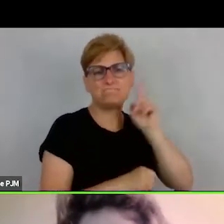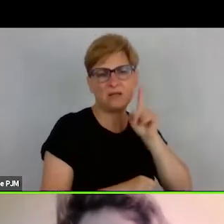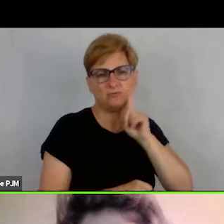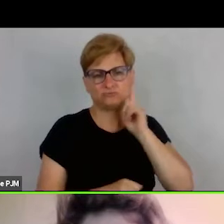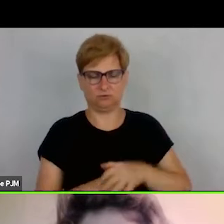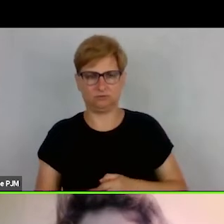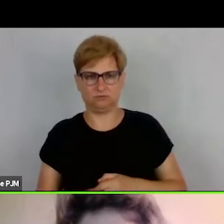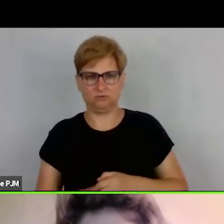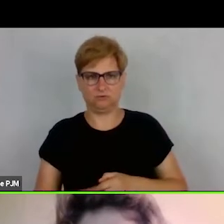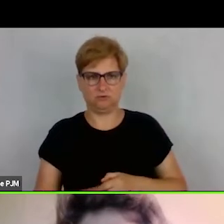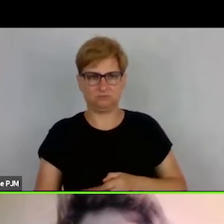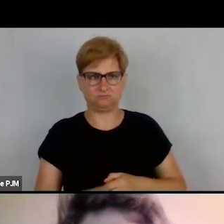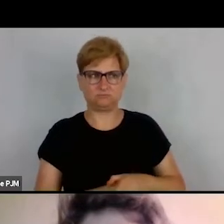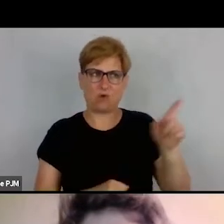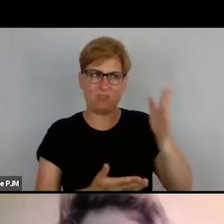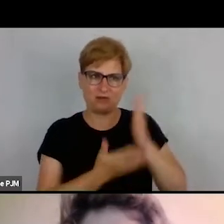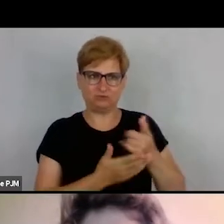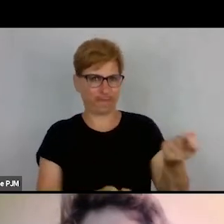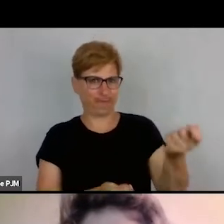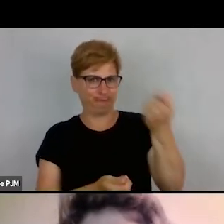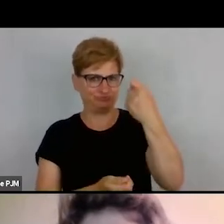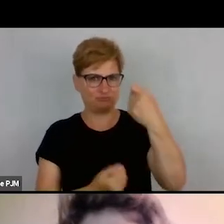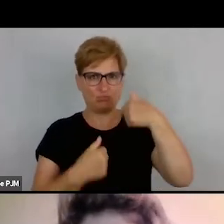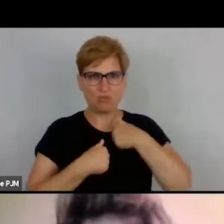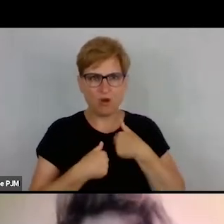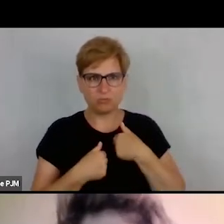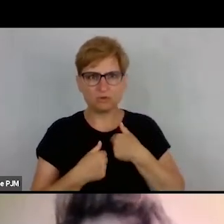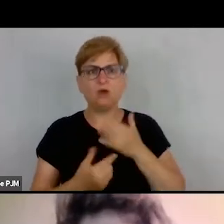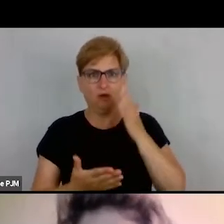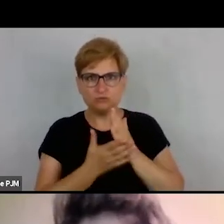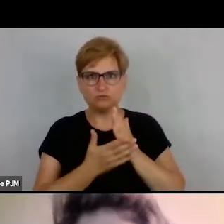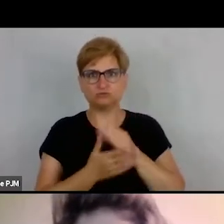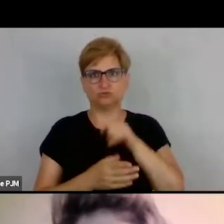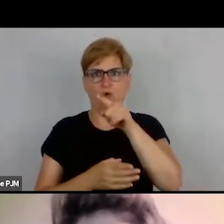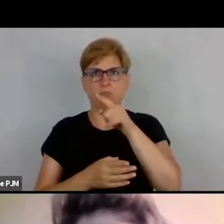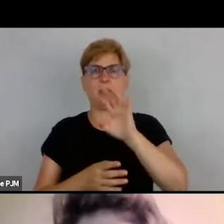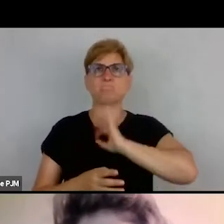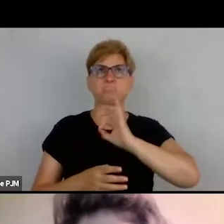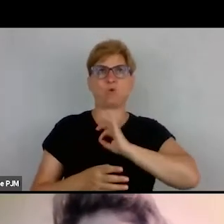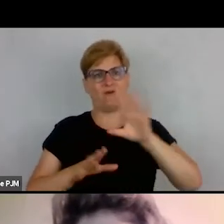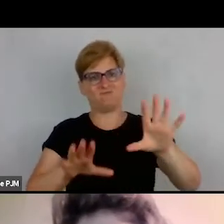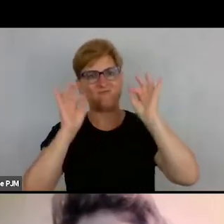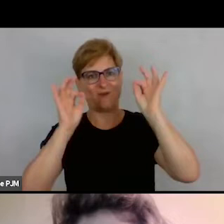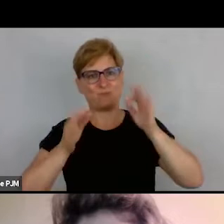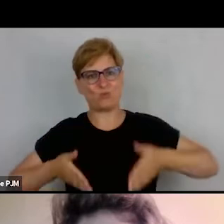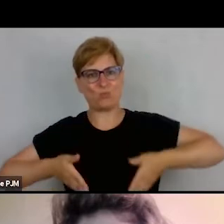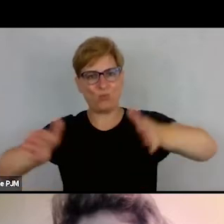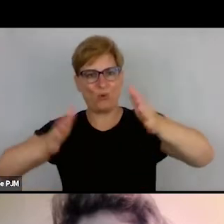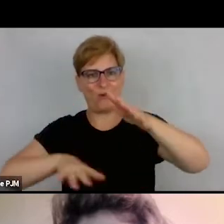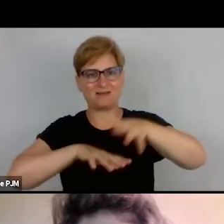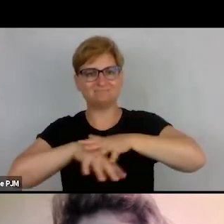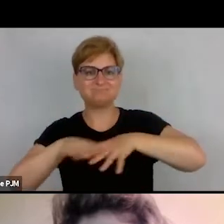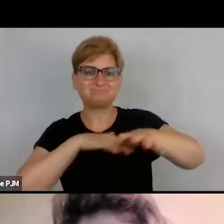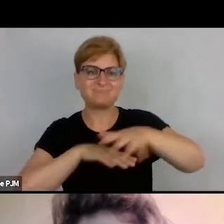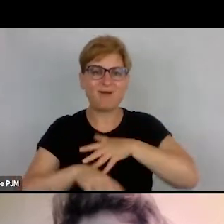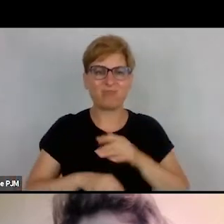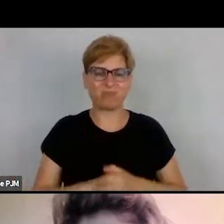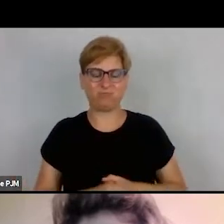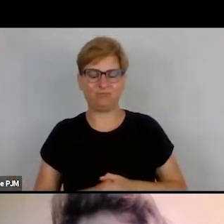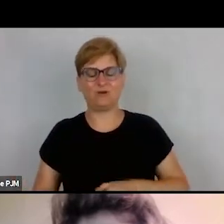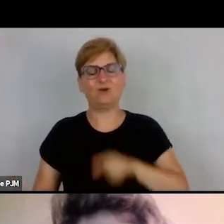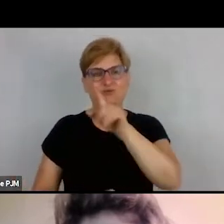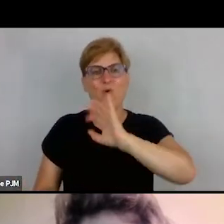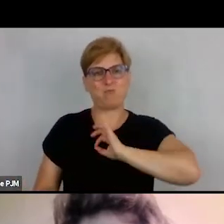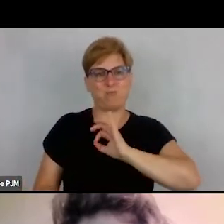professional journey, there was a familial journey, and then there was a political journey. And I think